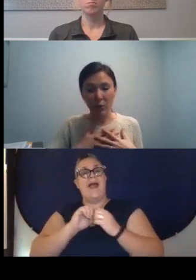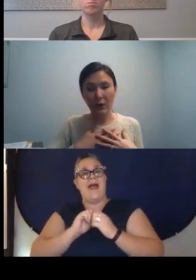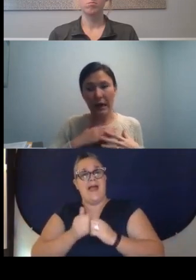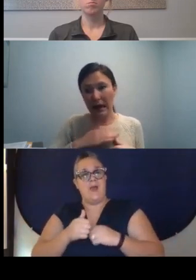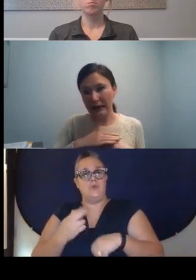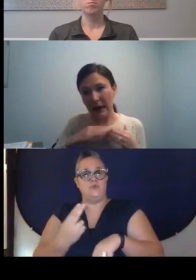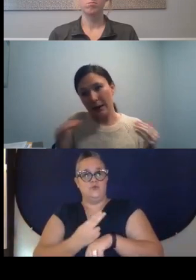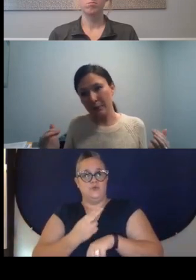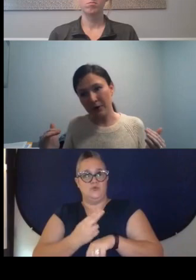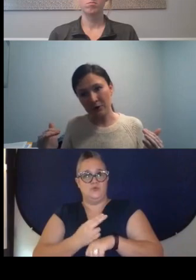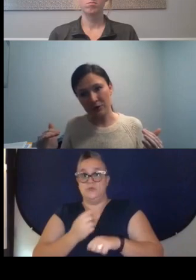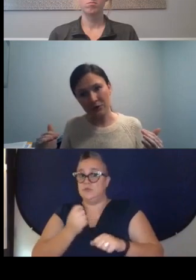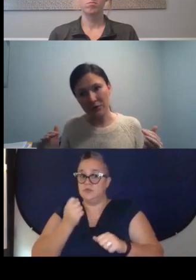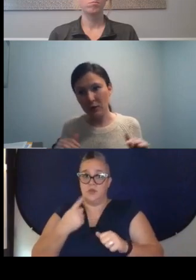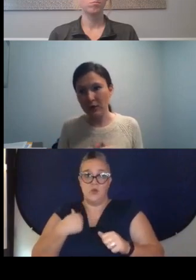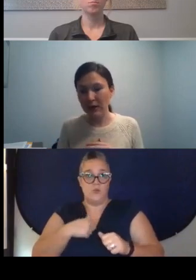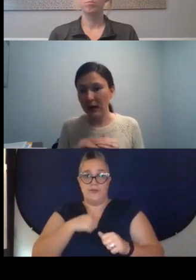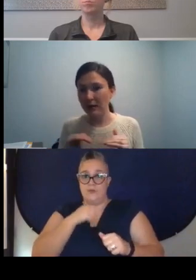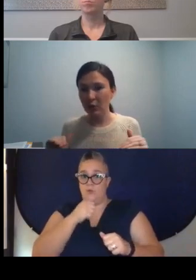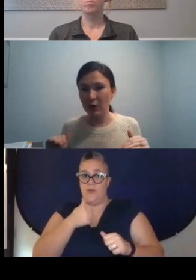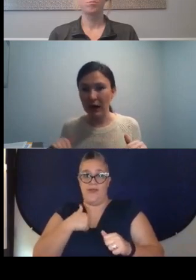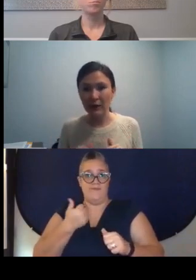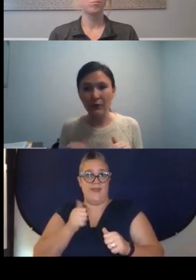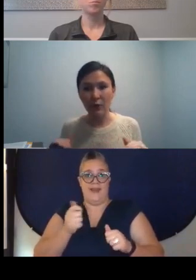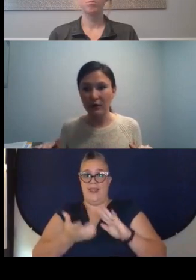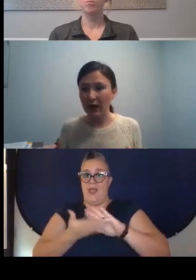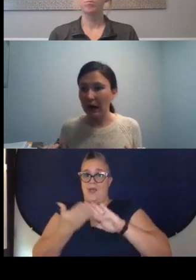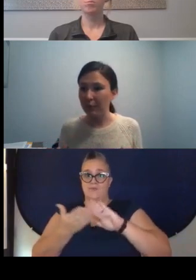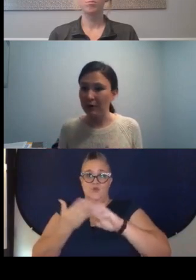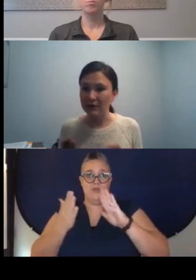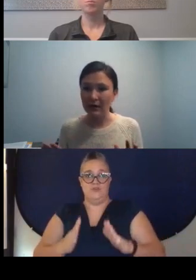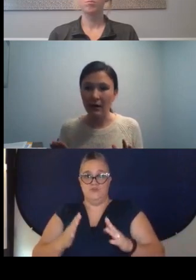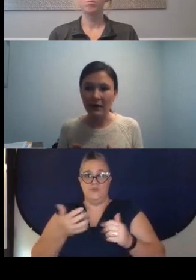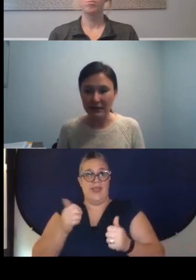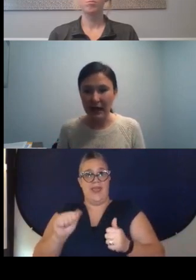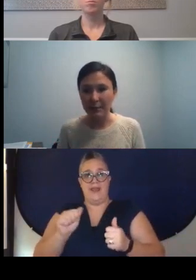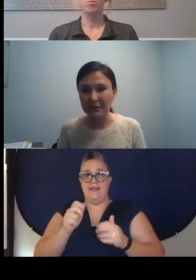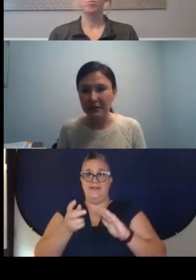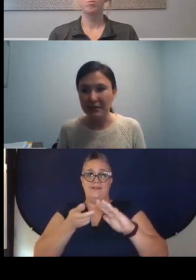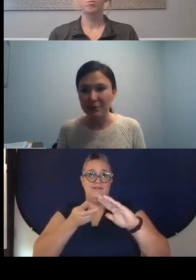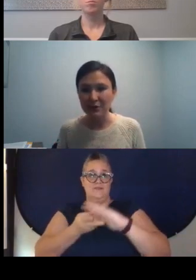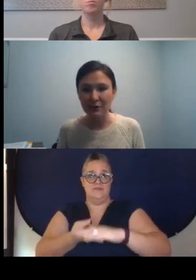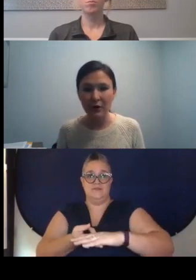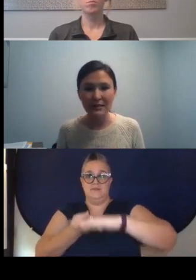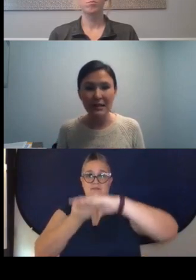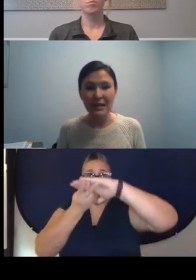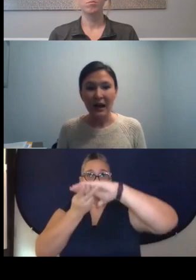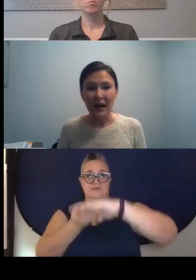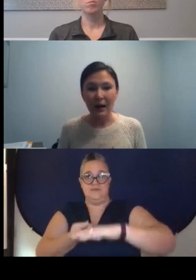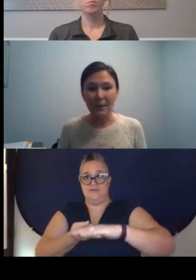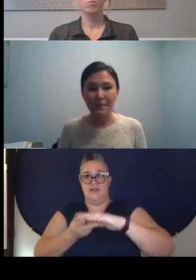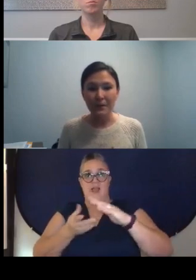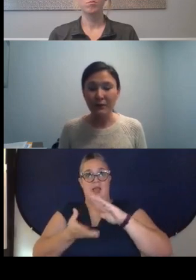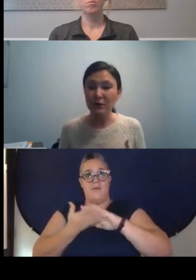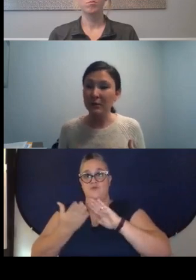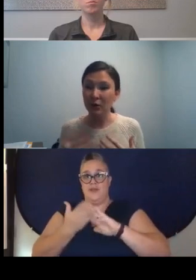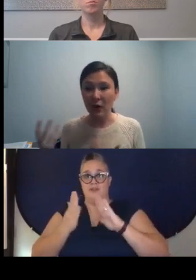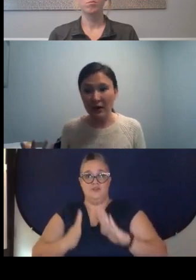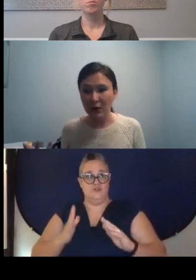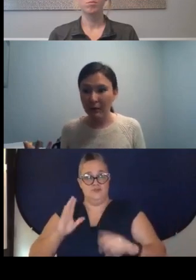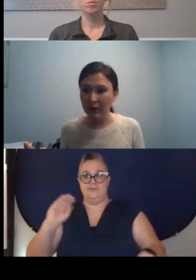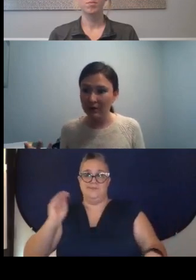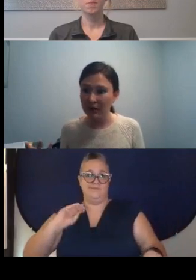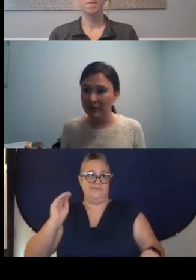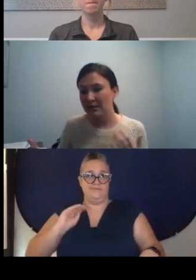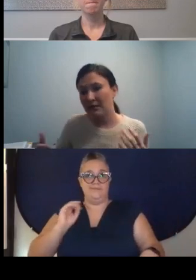do not employ any operators. So we do not employ any forklift operators at all. That's a common misconception for us. If you're somebody